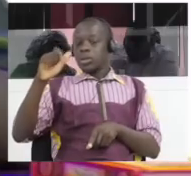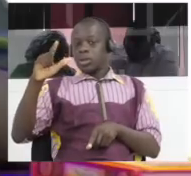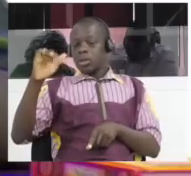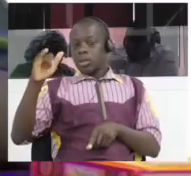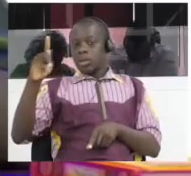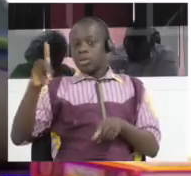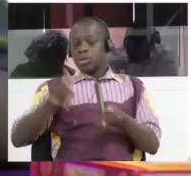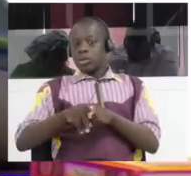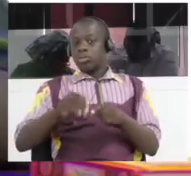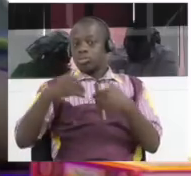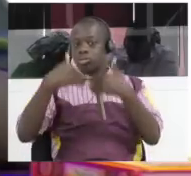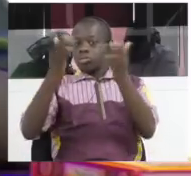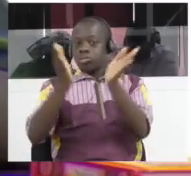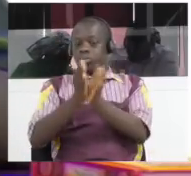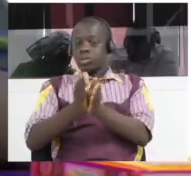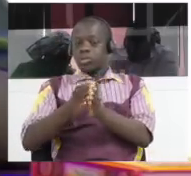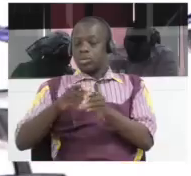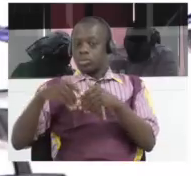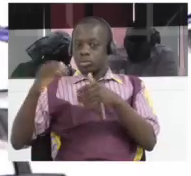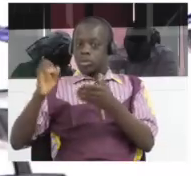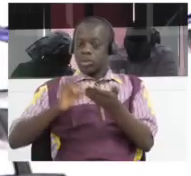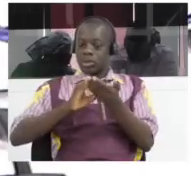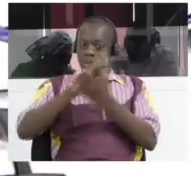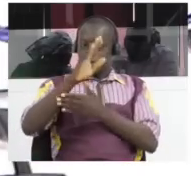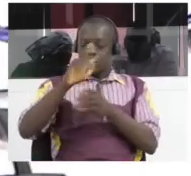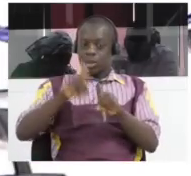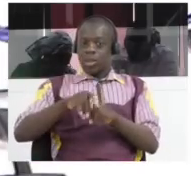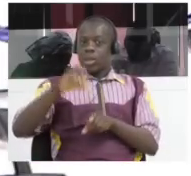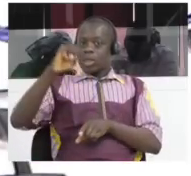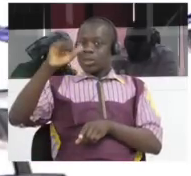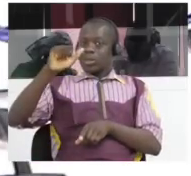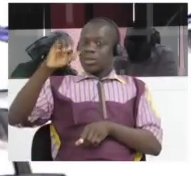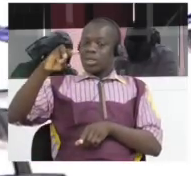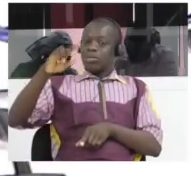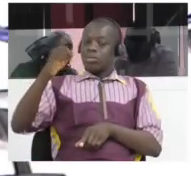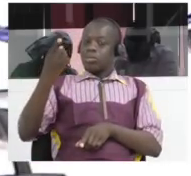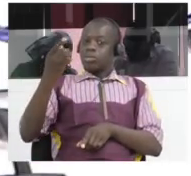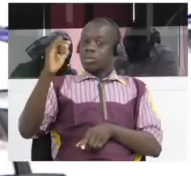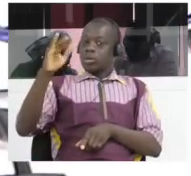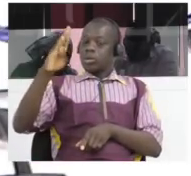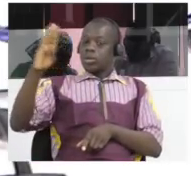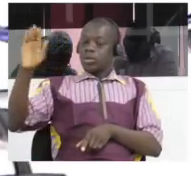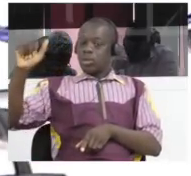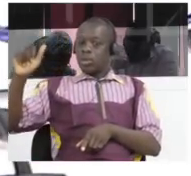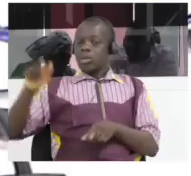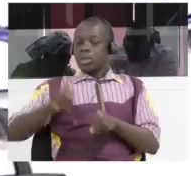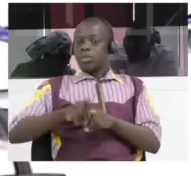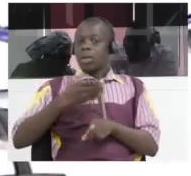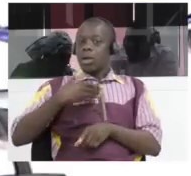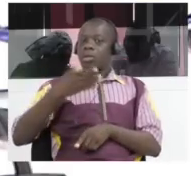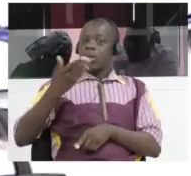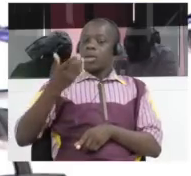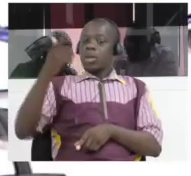mobilized under Captain Jiba, who was the most senior Gambian officer, Sam Jiba, and then among the platoon commanders were